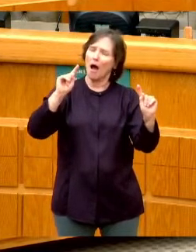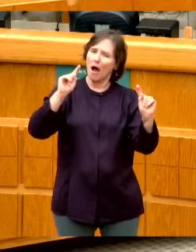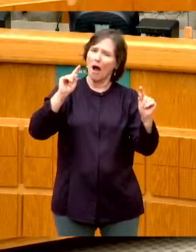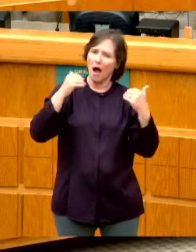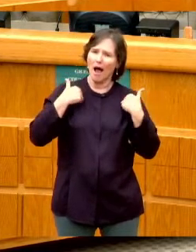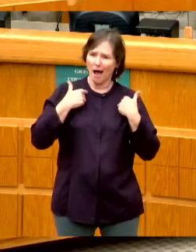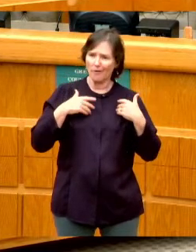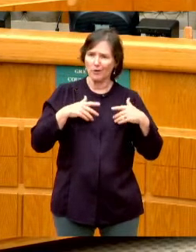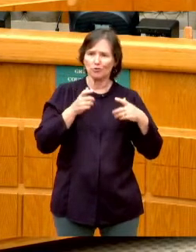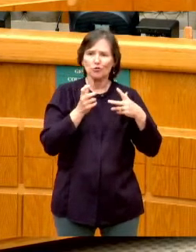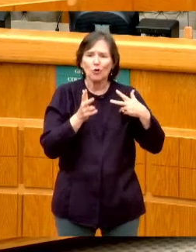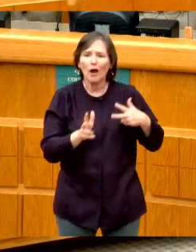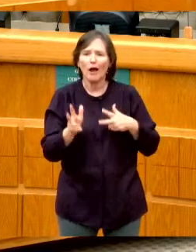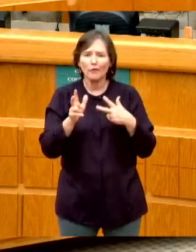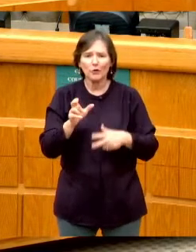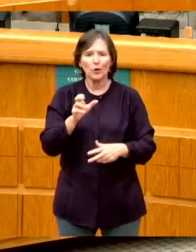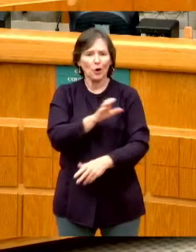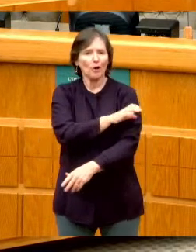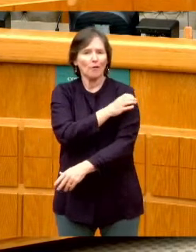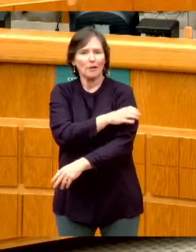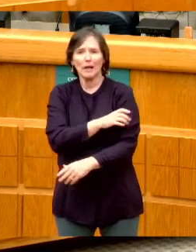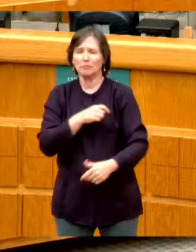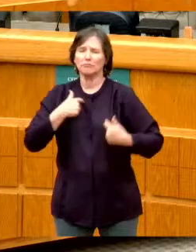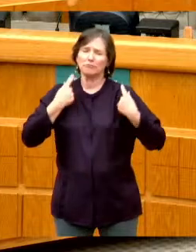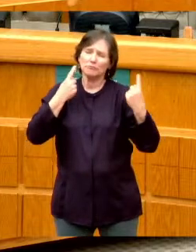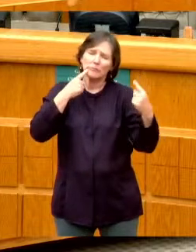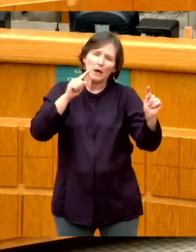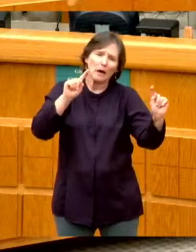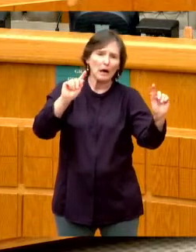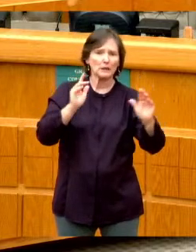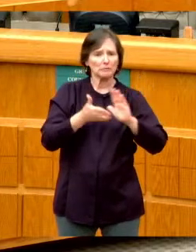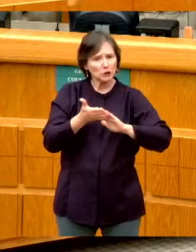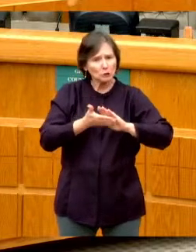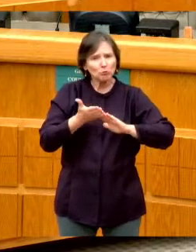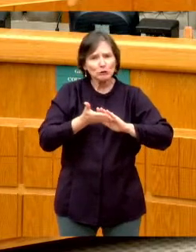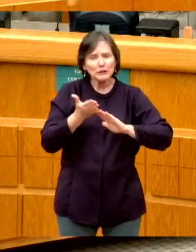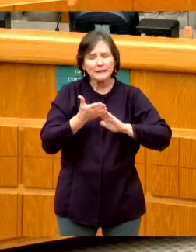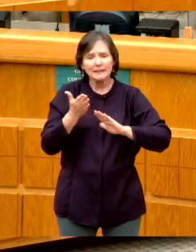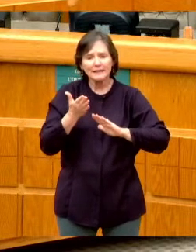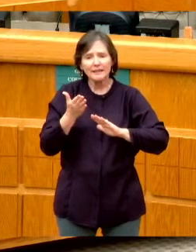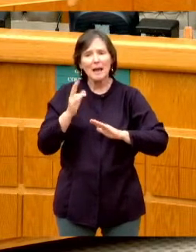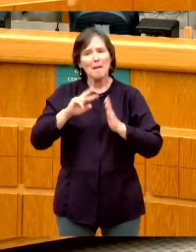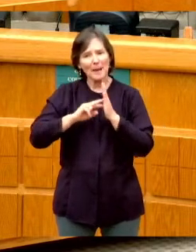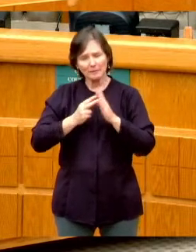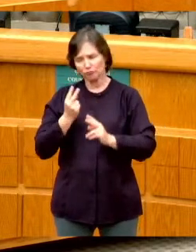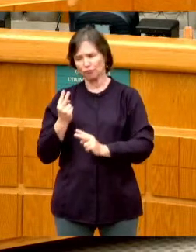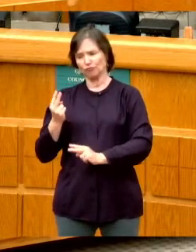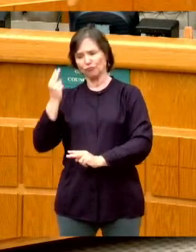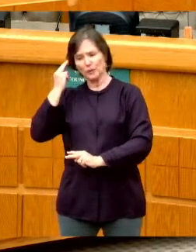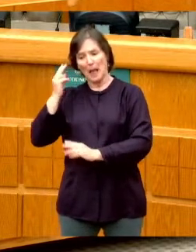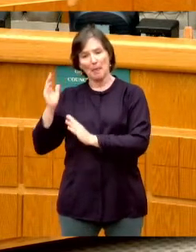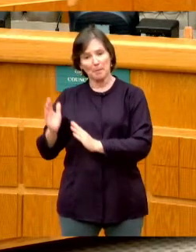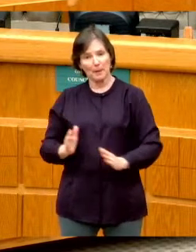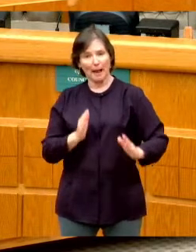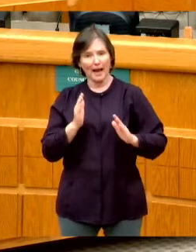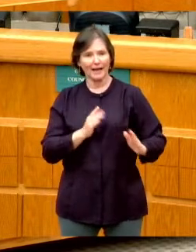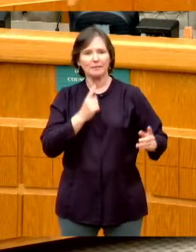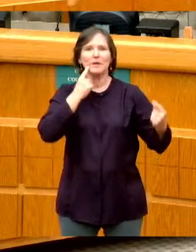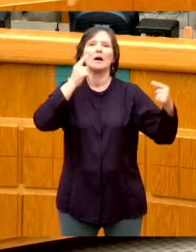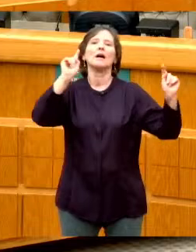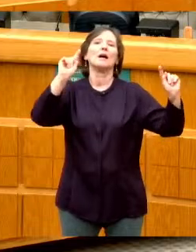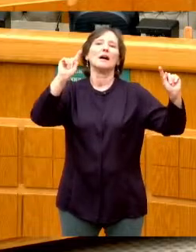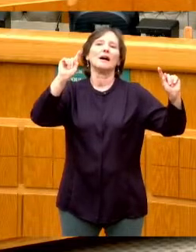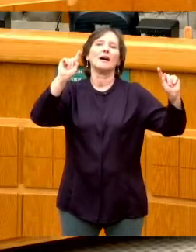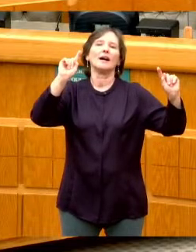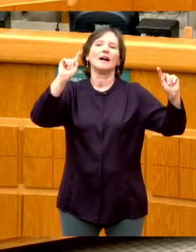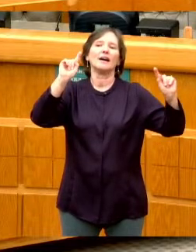like, plans are worthless, but planning is everything. And that's exactly how I feel about everything we're doing here. So the plans that